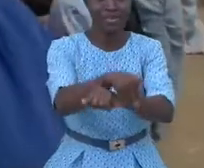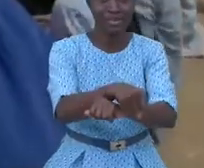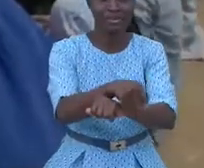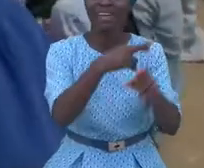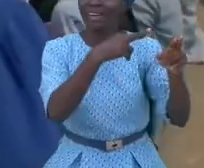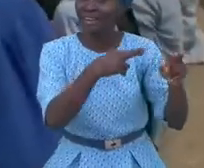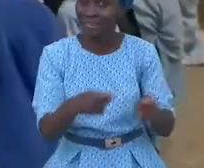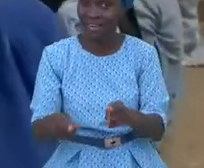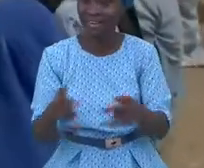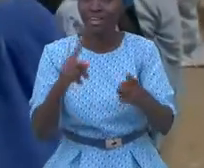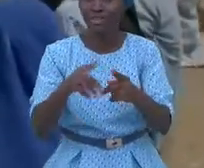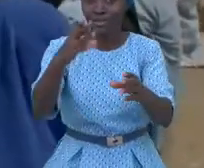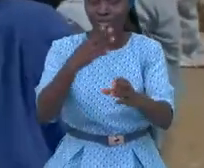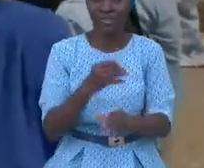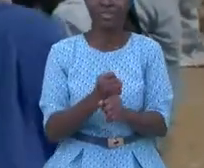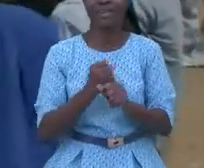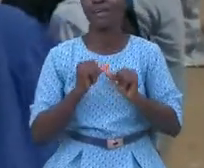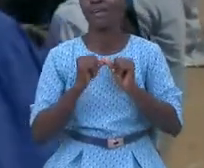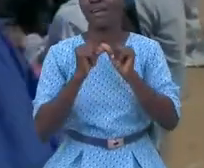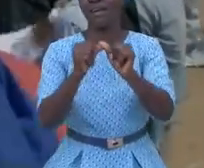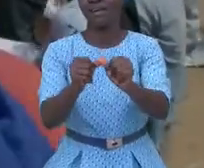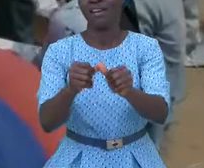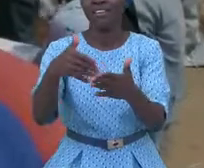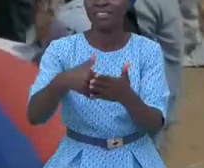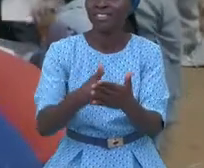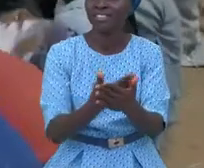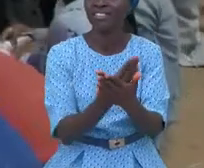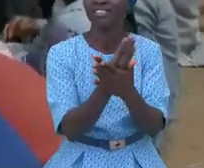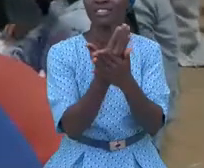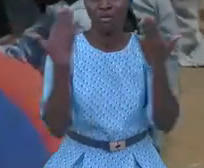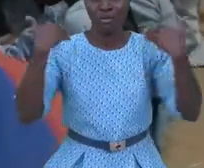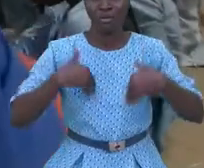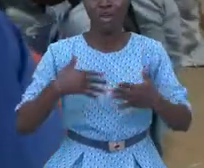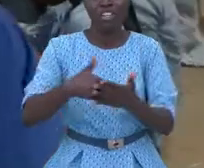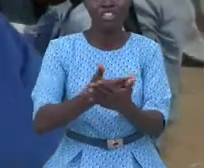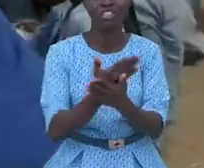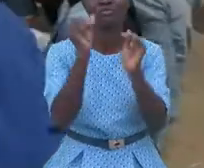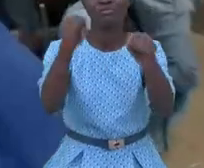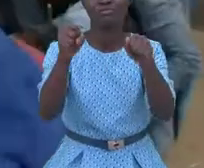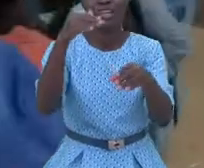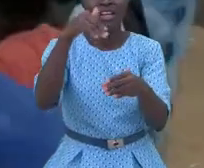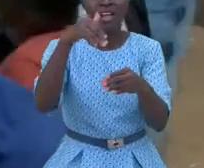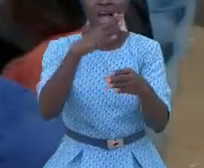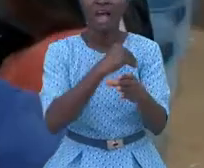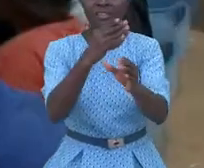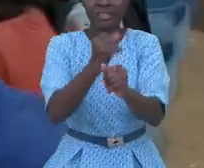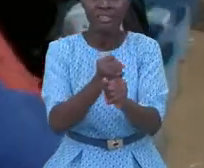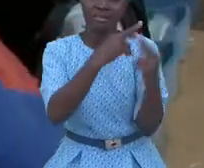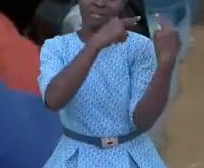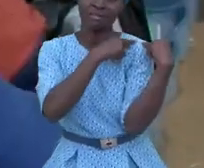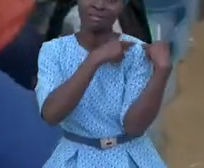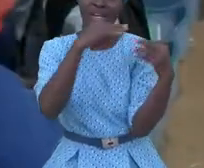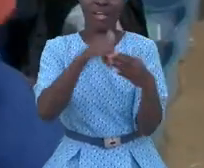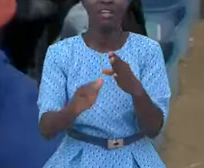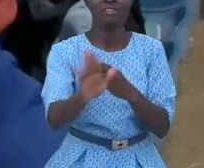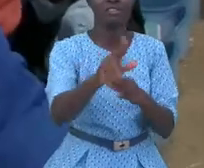And ready to take on new responsibility in your nation, in your